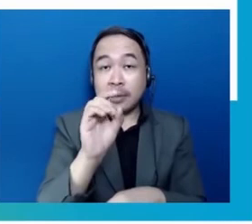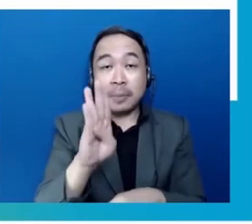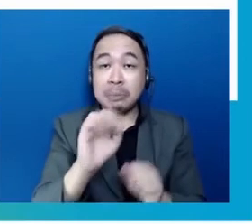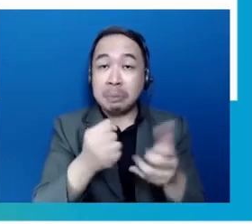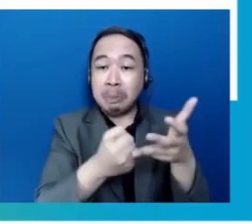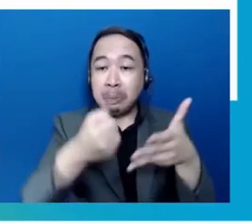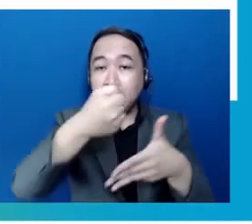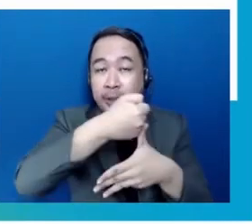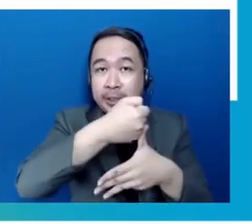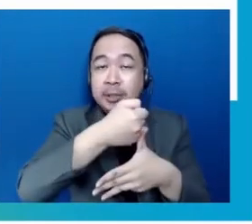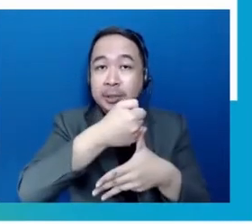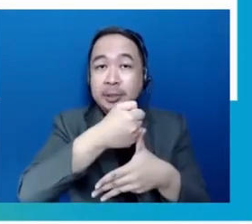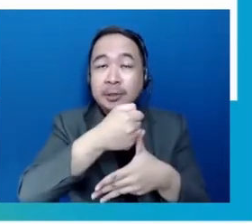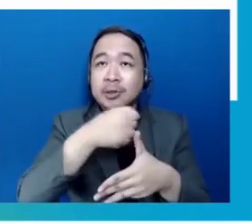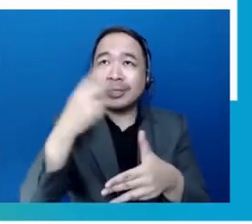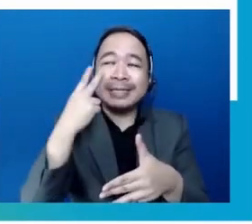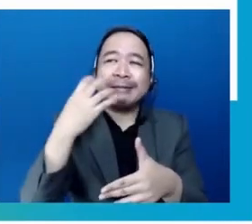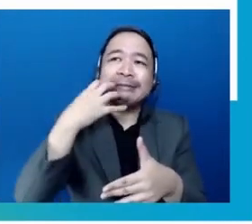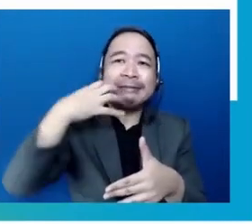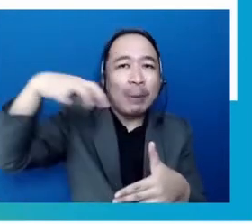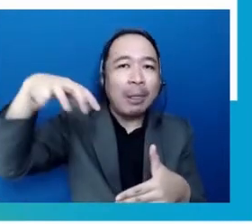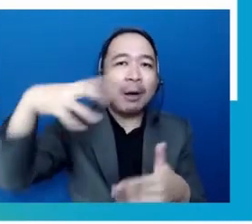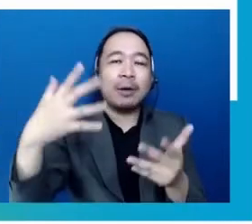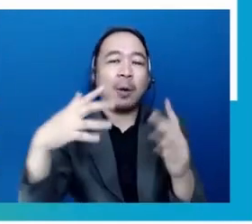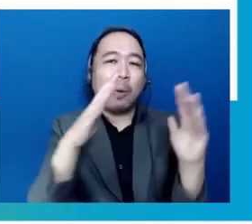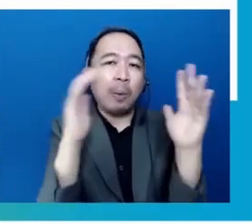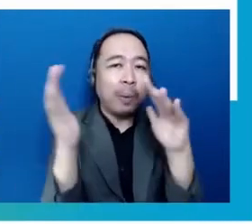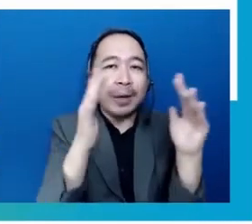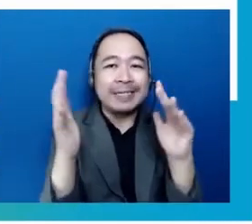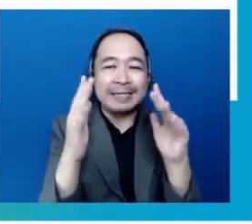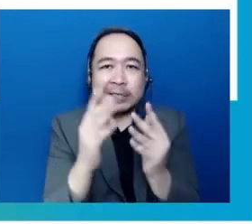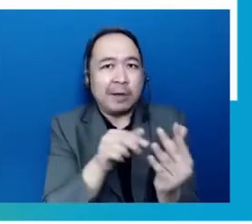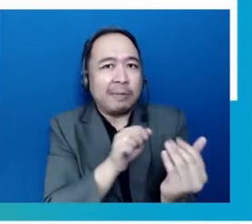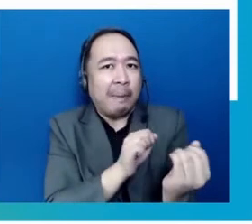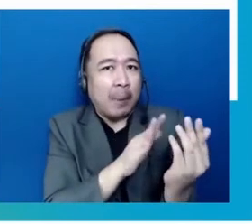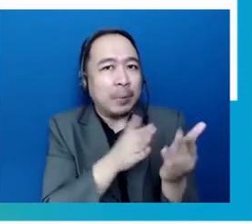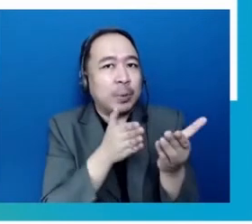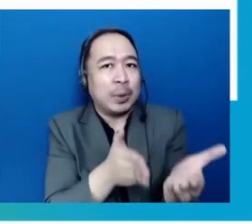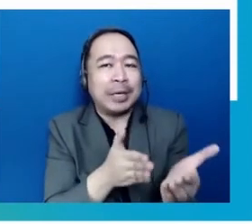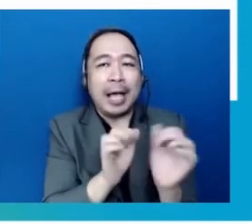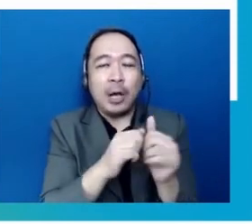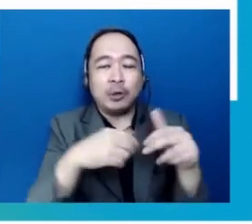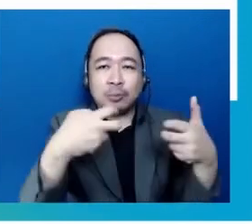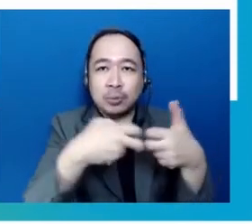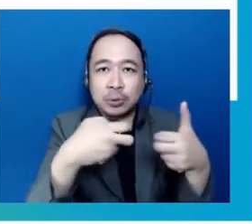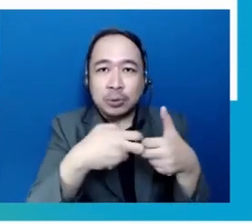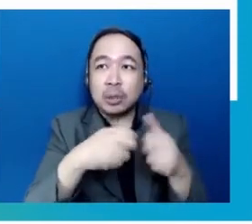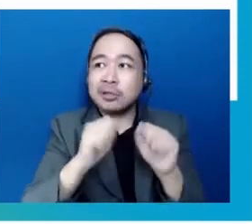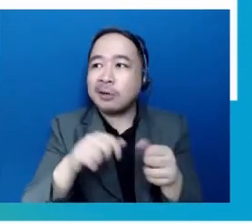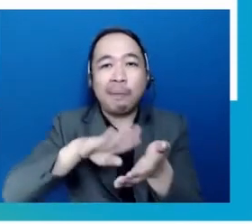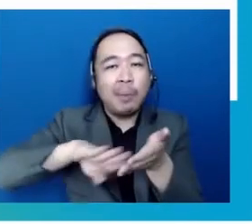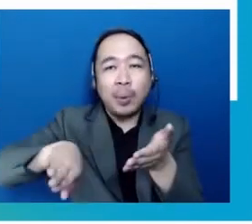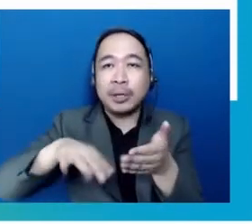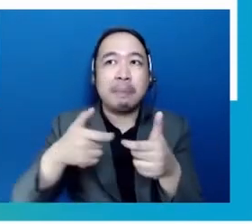prioritizing viable solar and wind solutions as energy solutions and thereby removing large hydro and geothermal